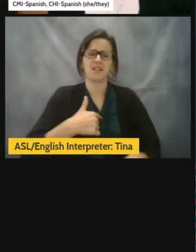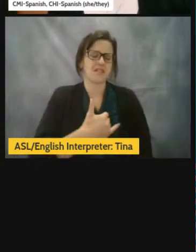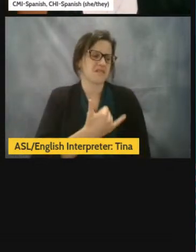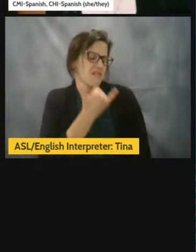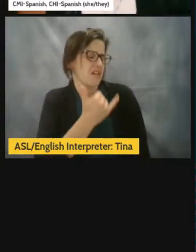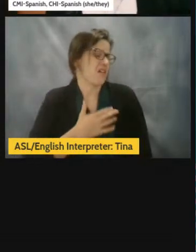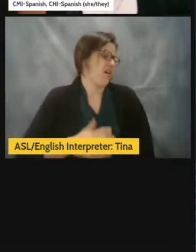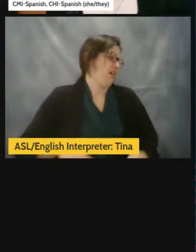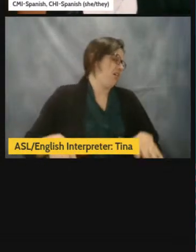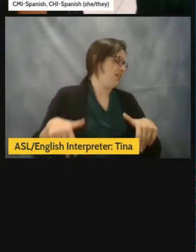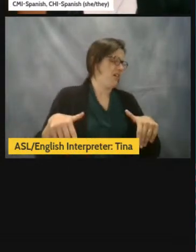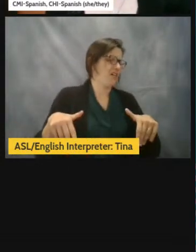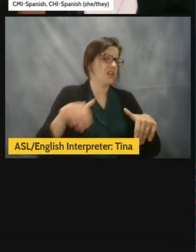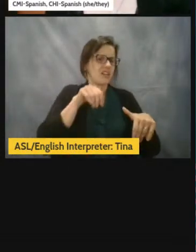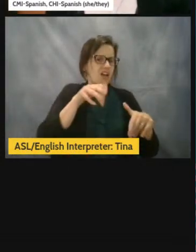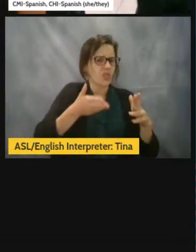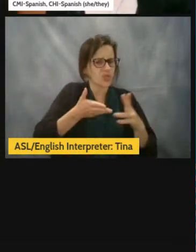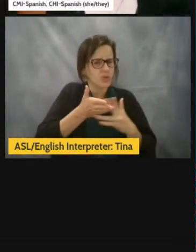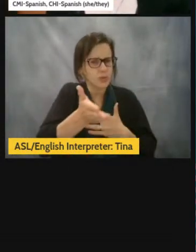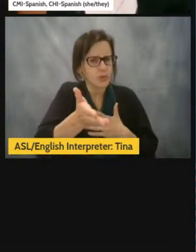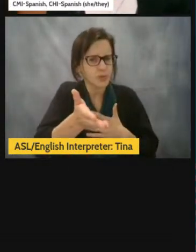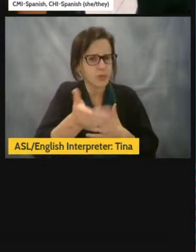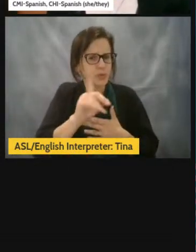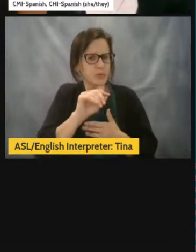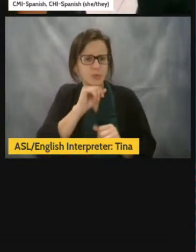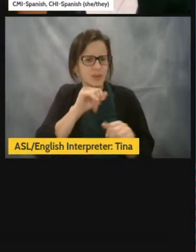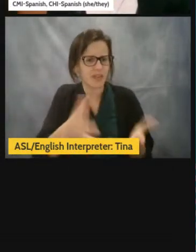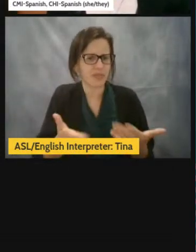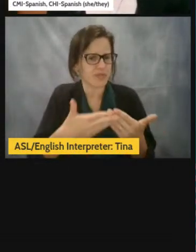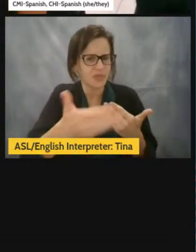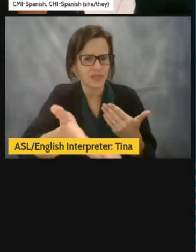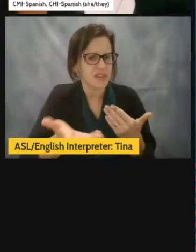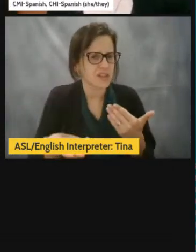it. They don't move past it. They don't do anything with that. They just